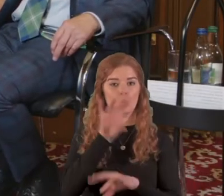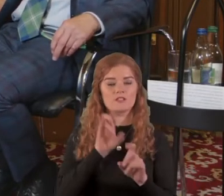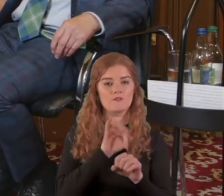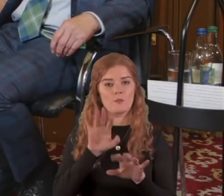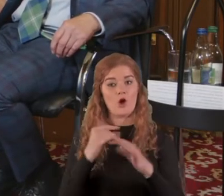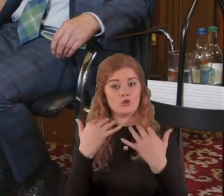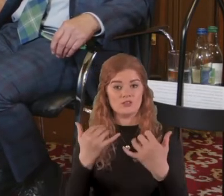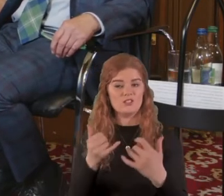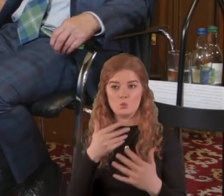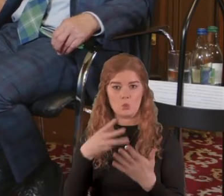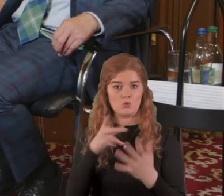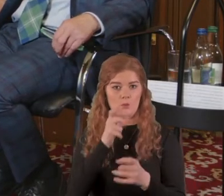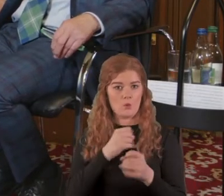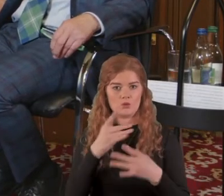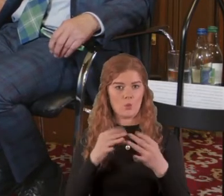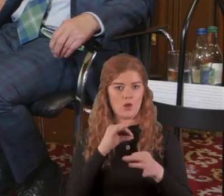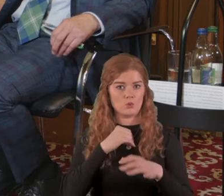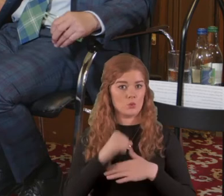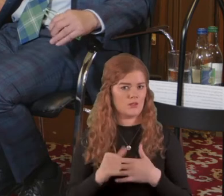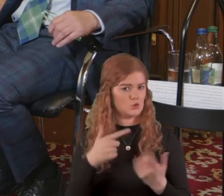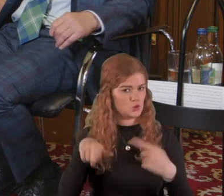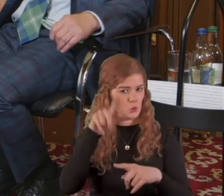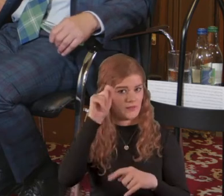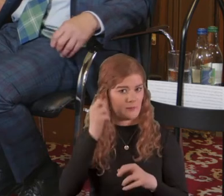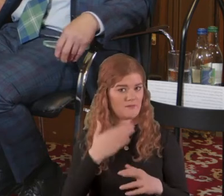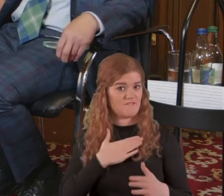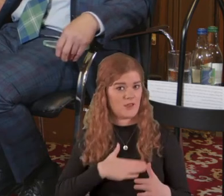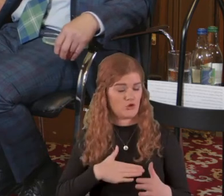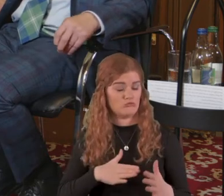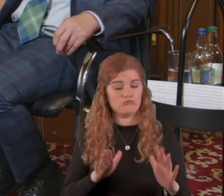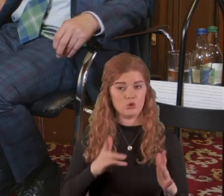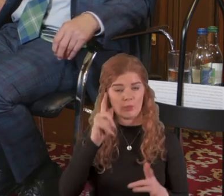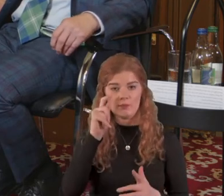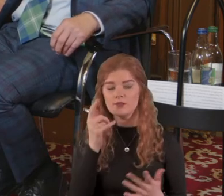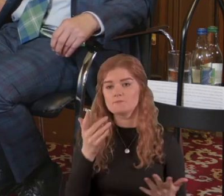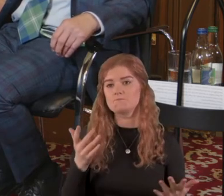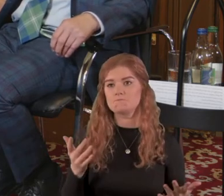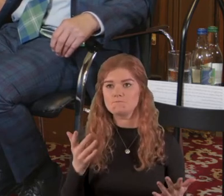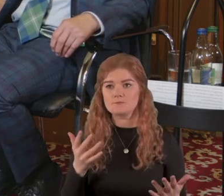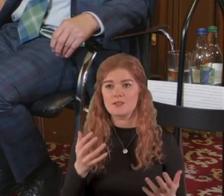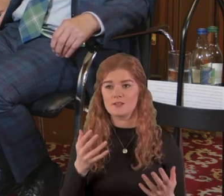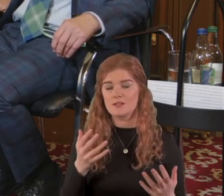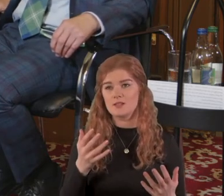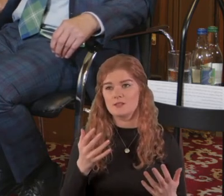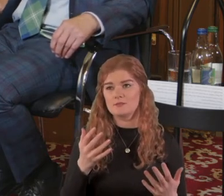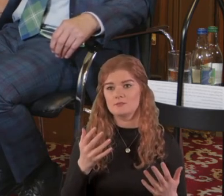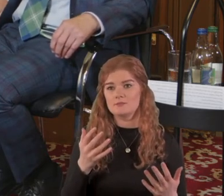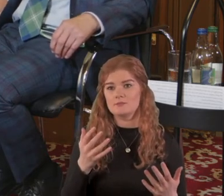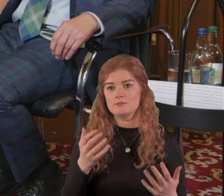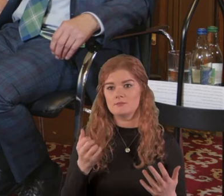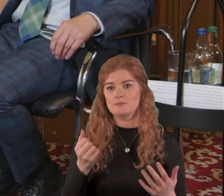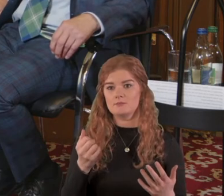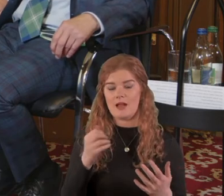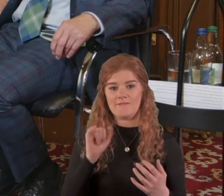what's happening today, do you think it would be fair to suggest that there are possibly some